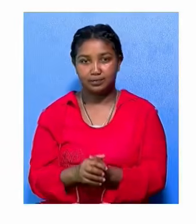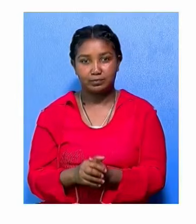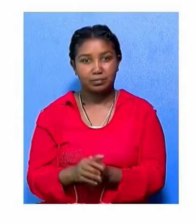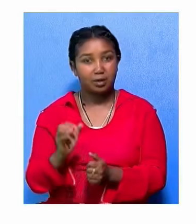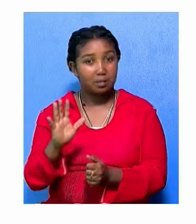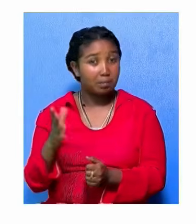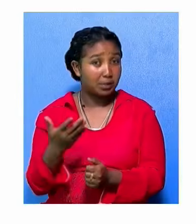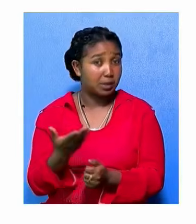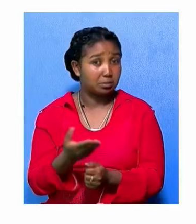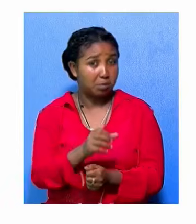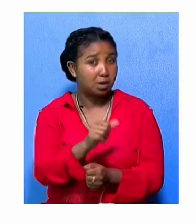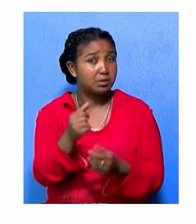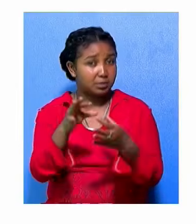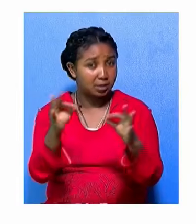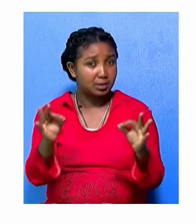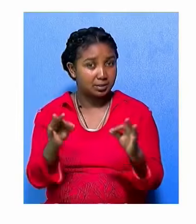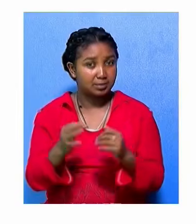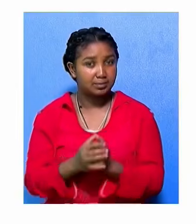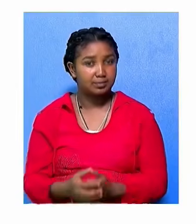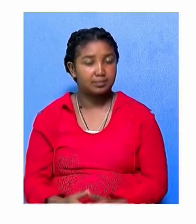Maybe you can make another sentence.